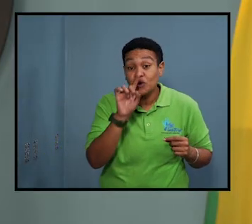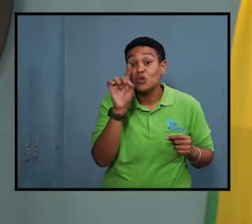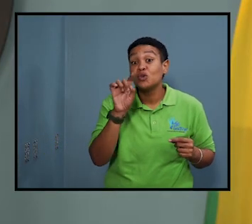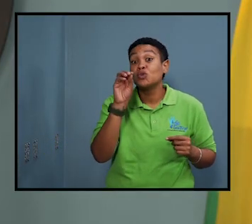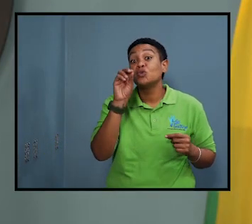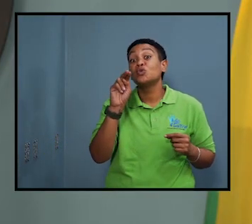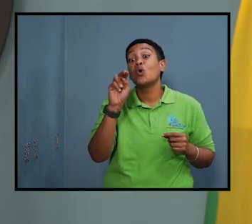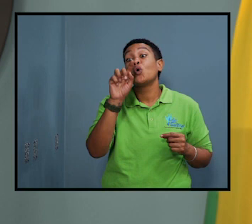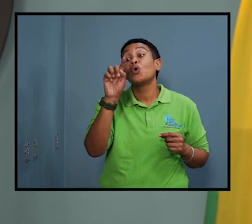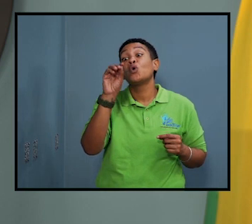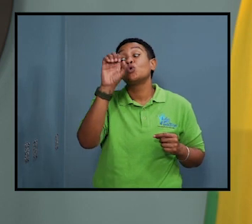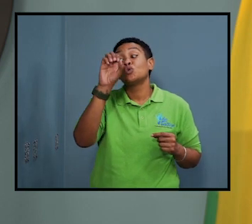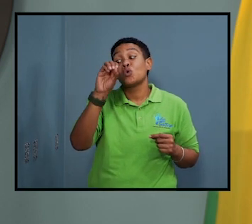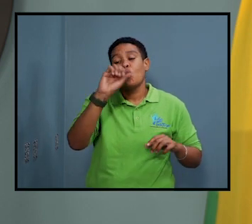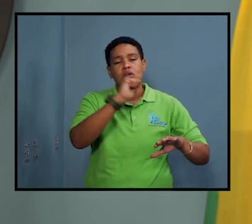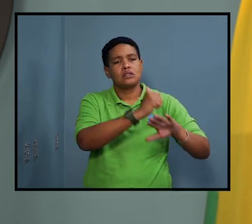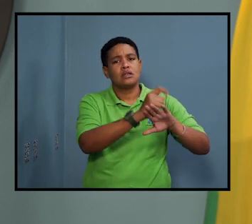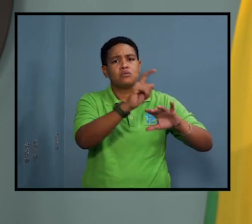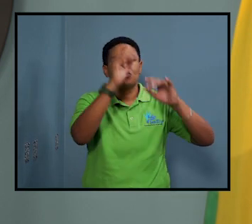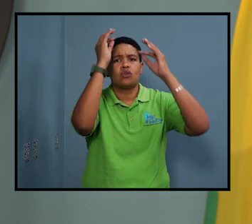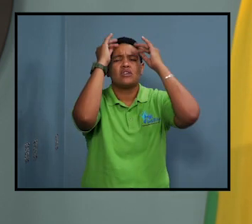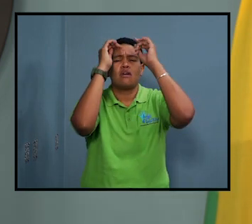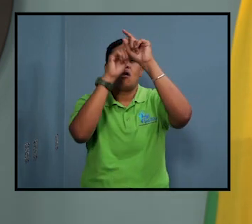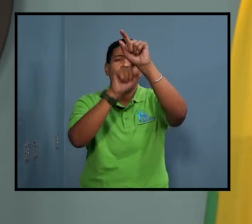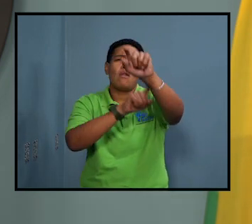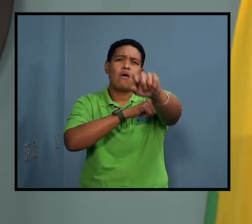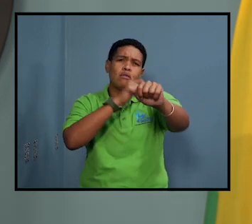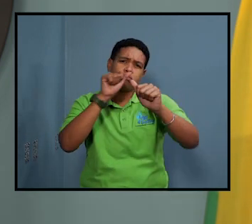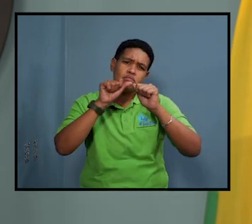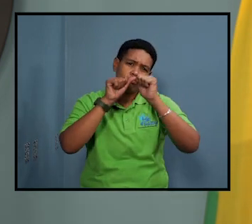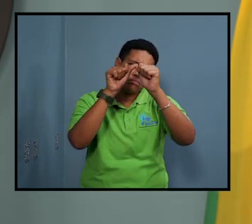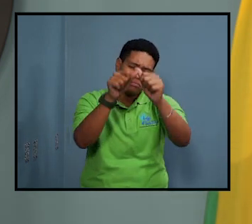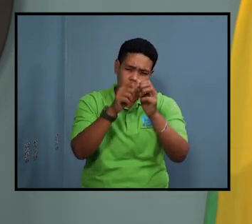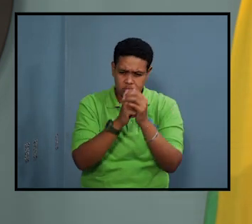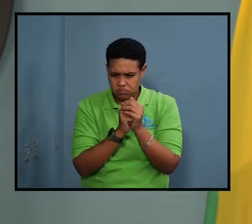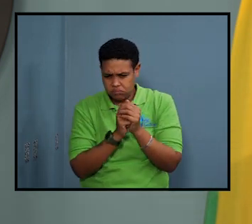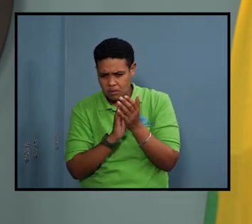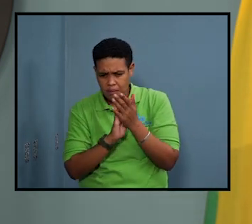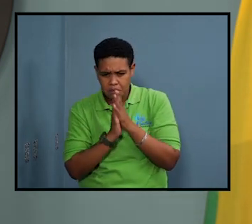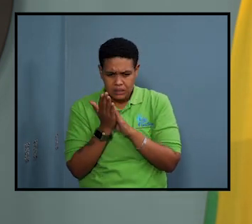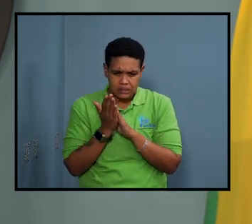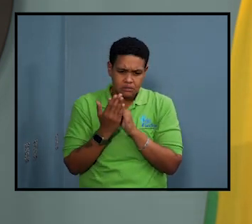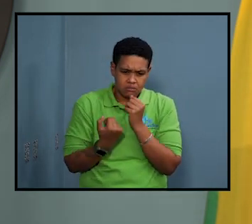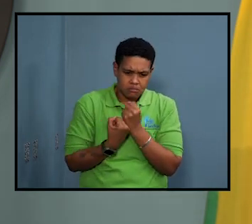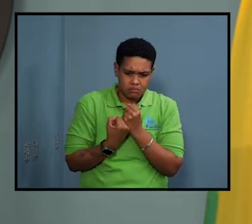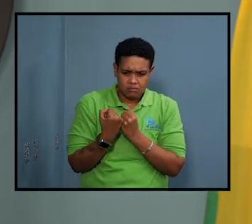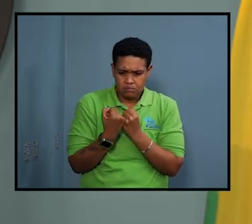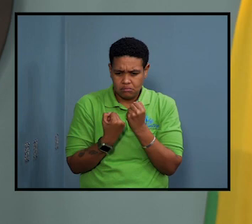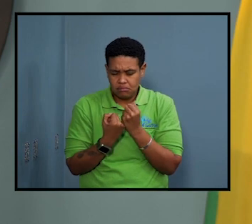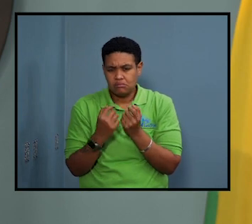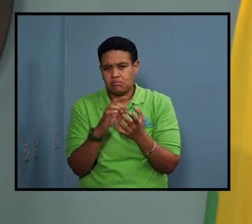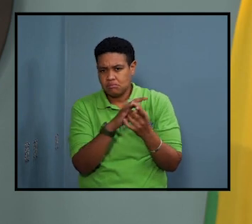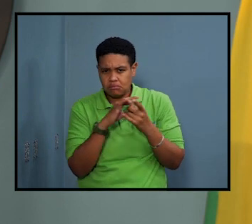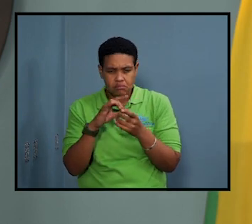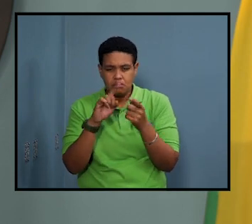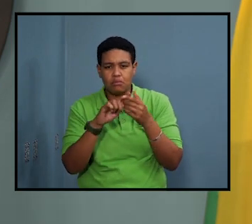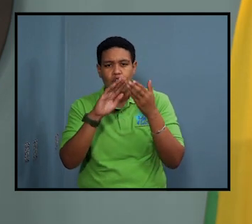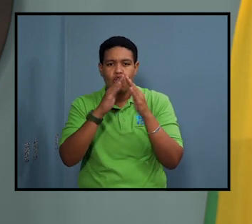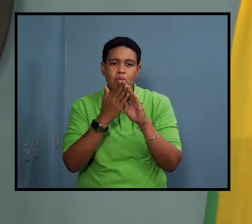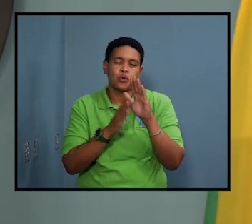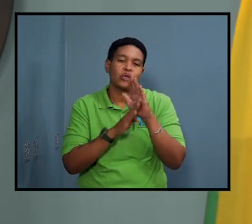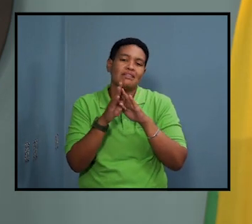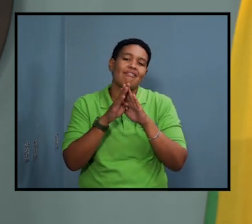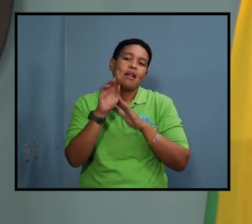operation should be considered as a long-term peace building and community development